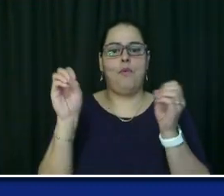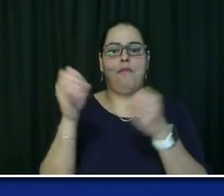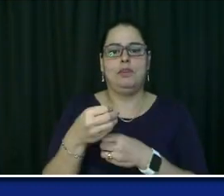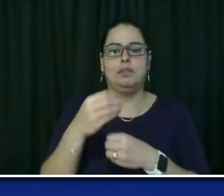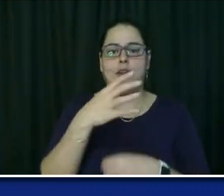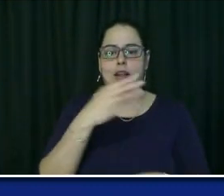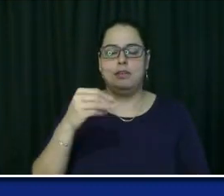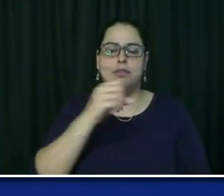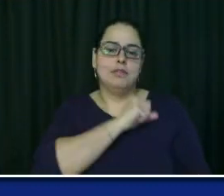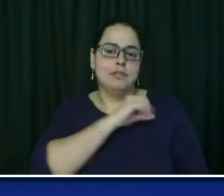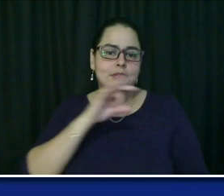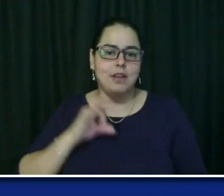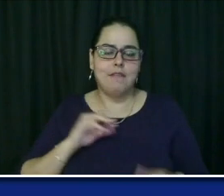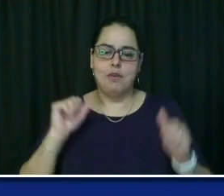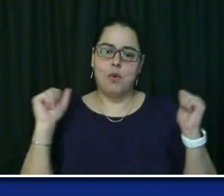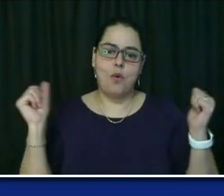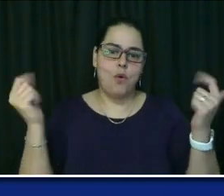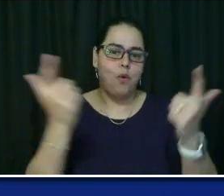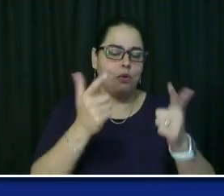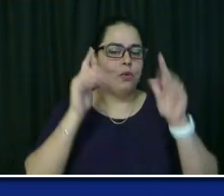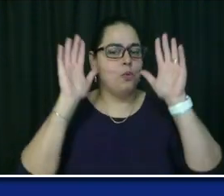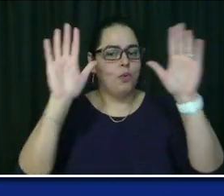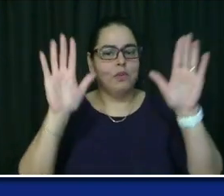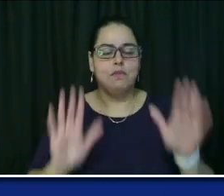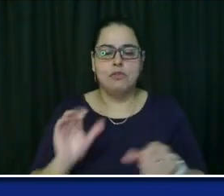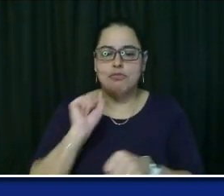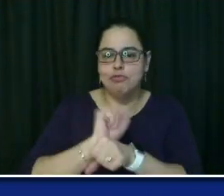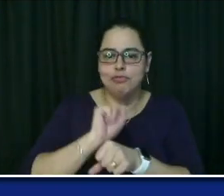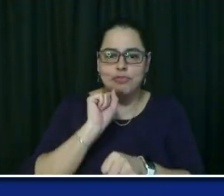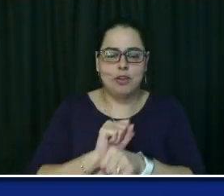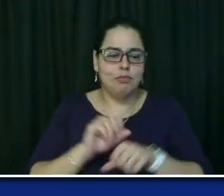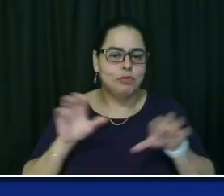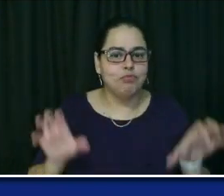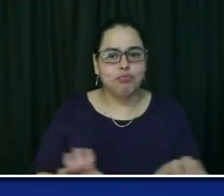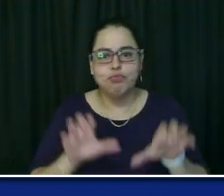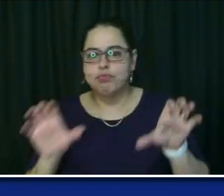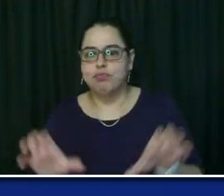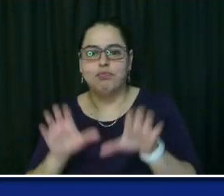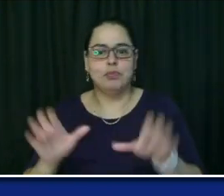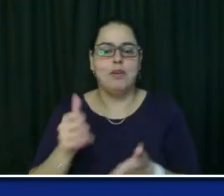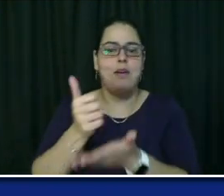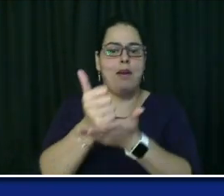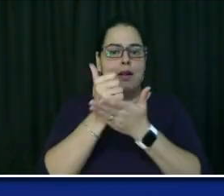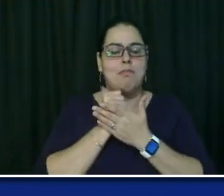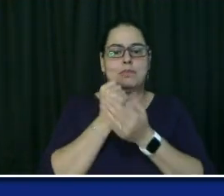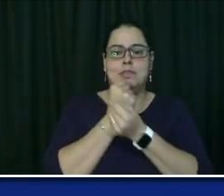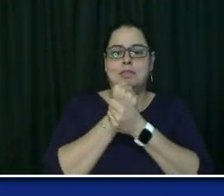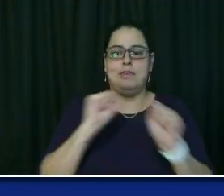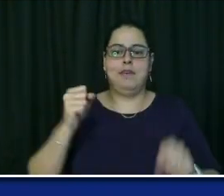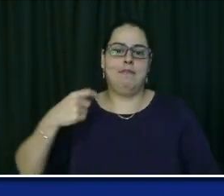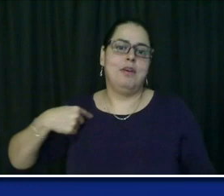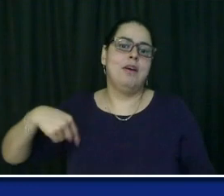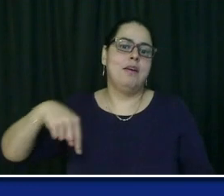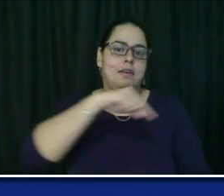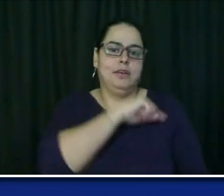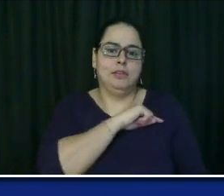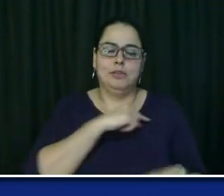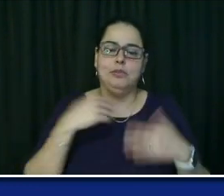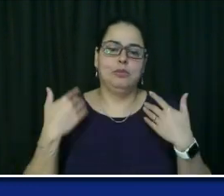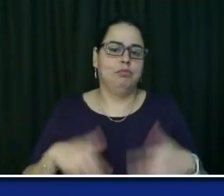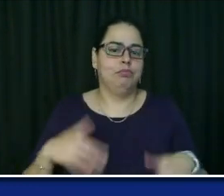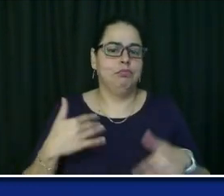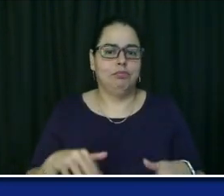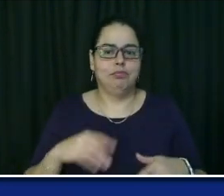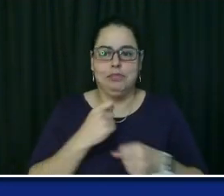things that were put in place under his administration to safeguard us helped save many lives. Your conference calls with all the municipalities have been